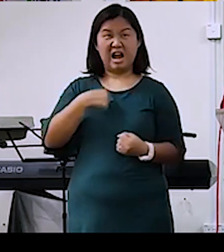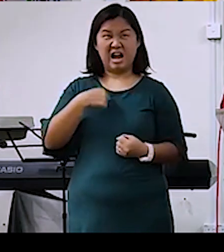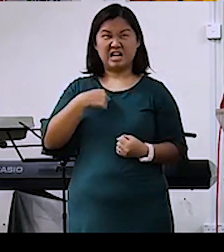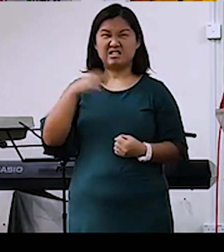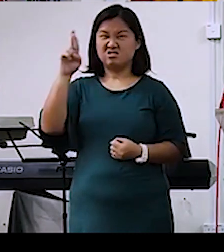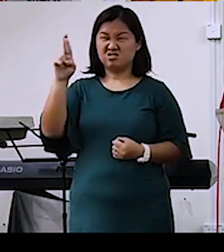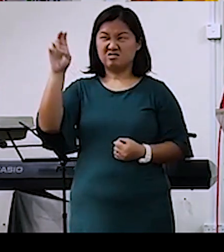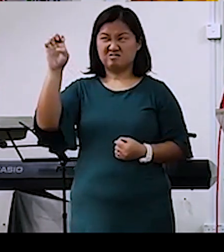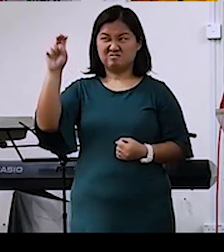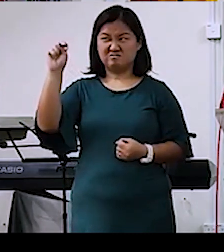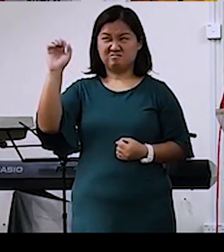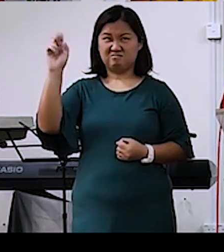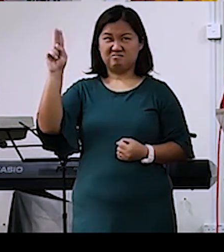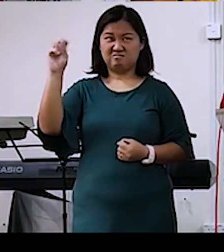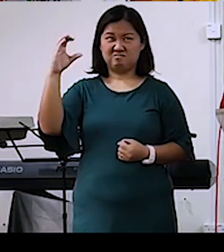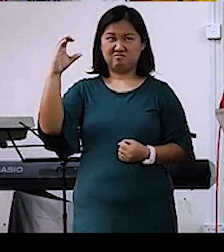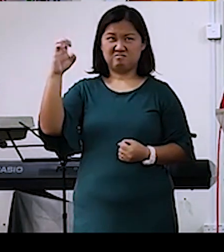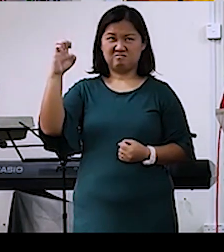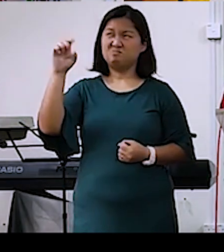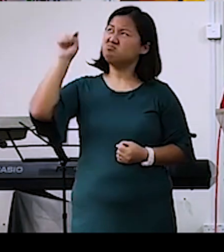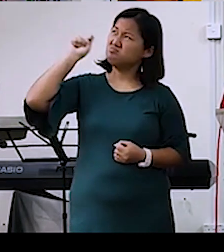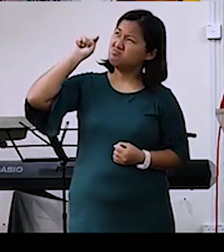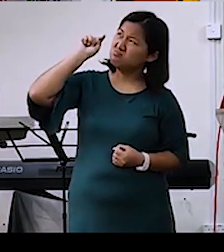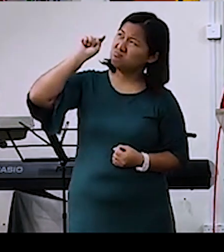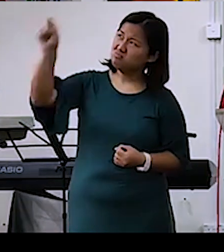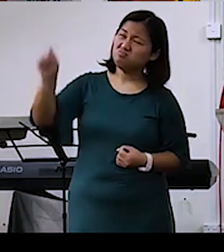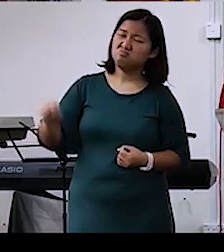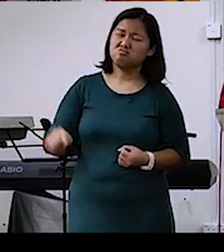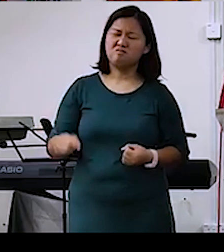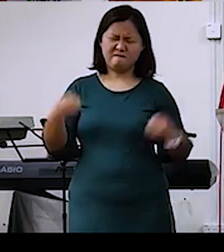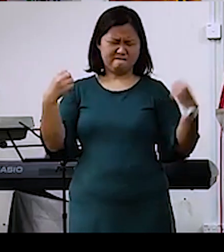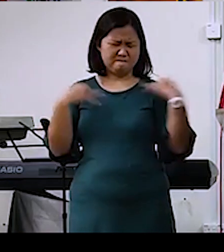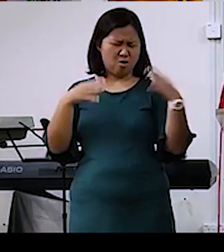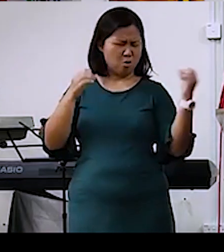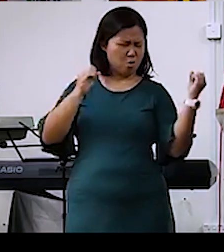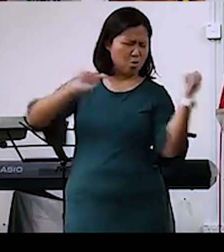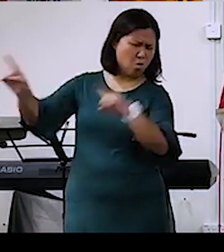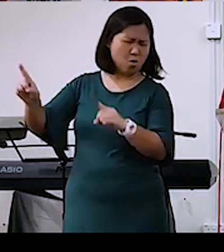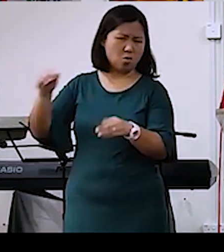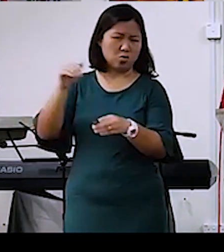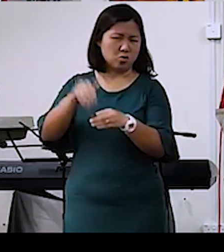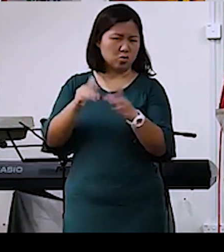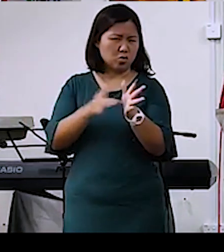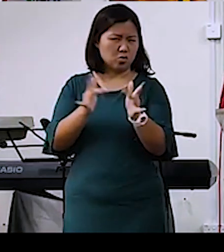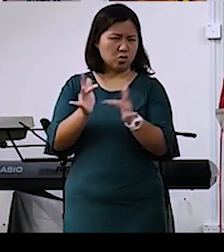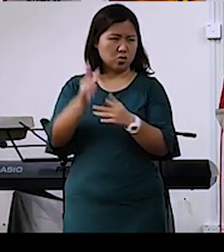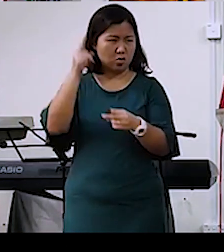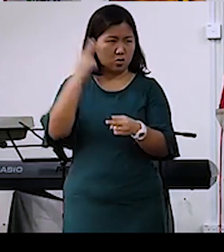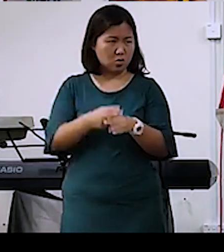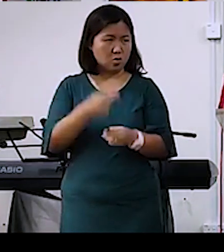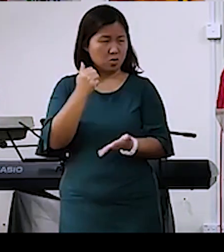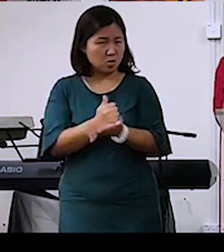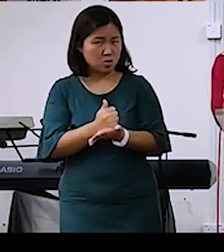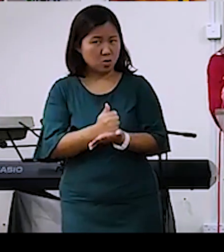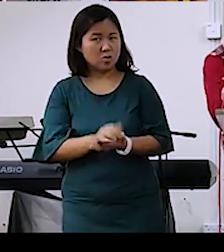you. I'm not going to be fearful. My God will take care of my darling girl. Who can say amen? Amen. Renounce what needs to go. So there's a lot of